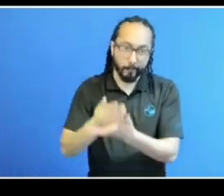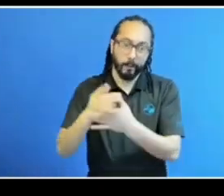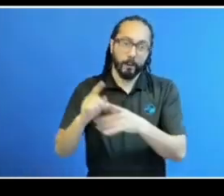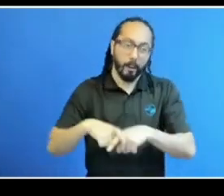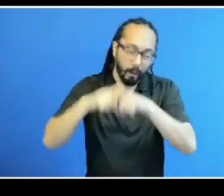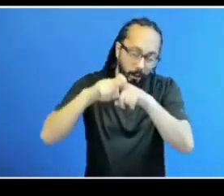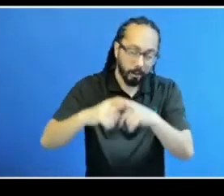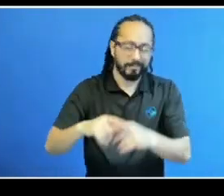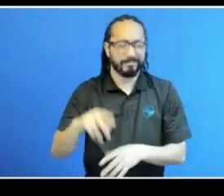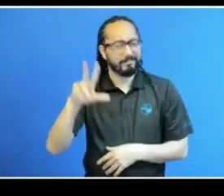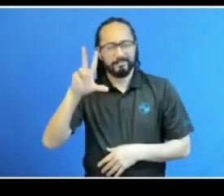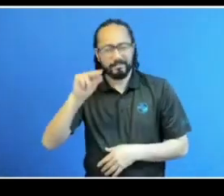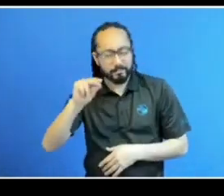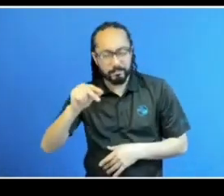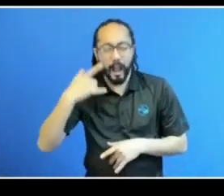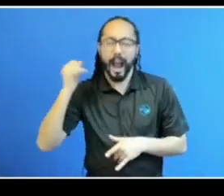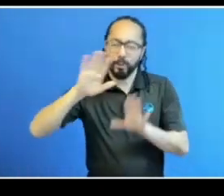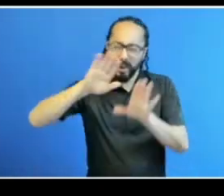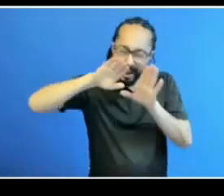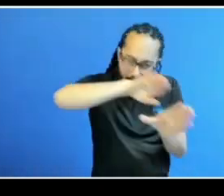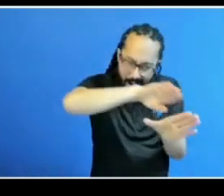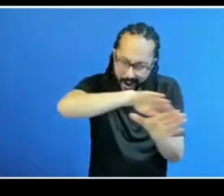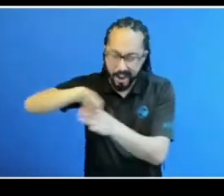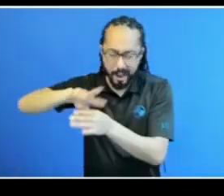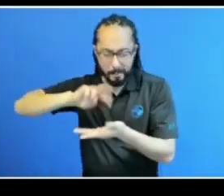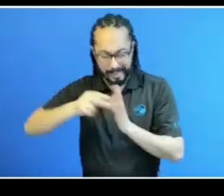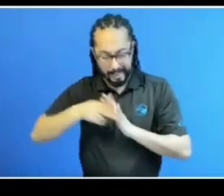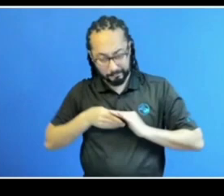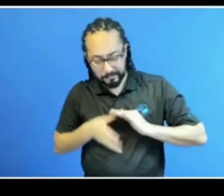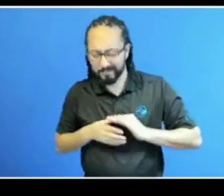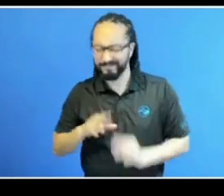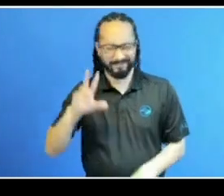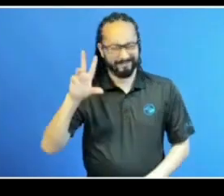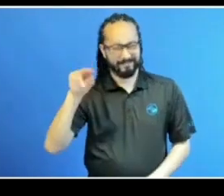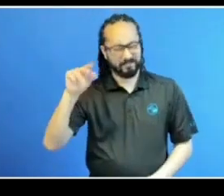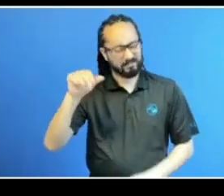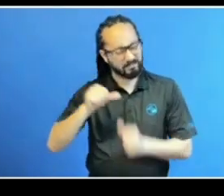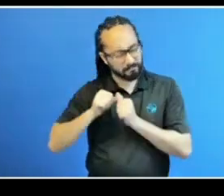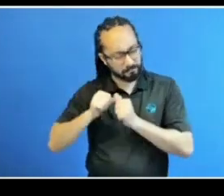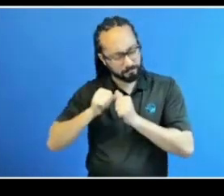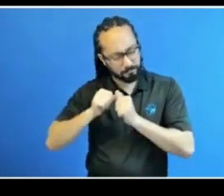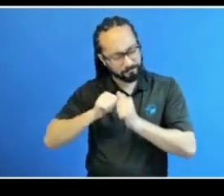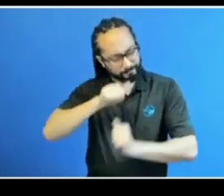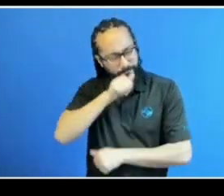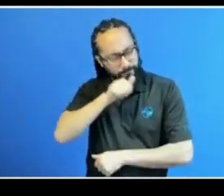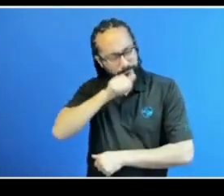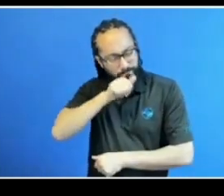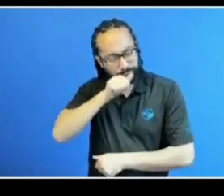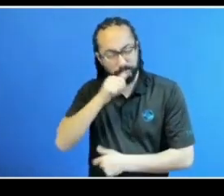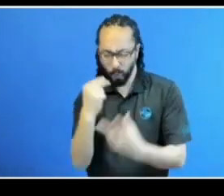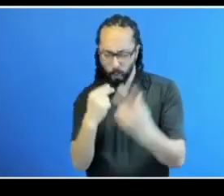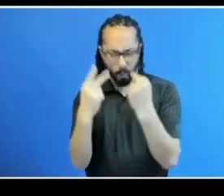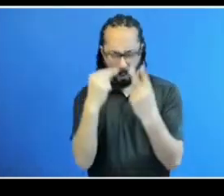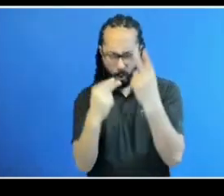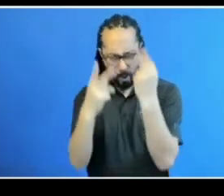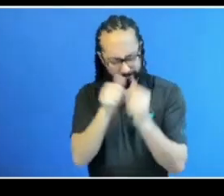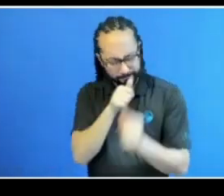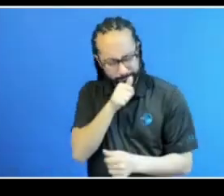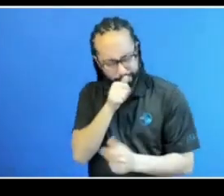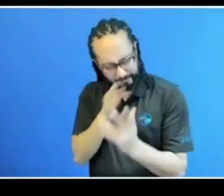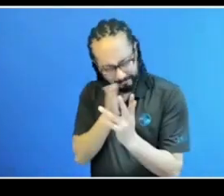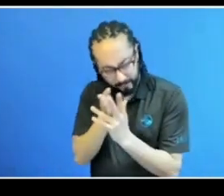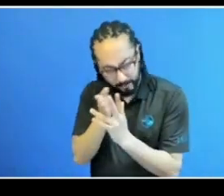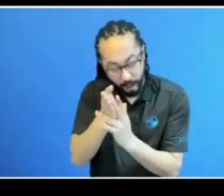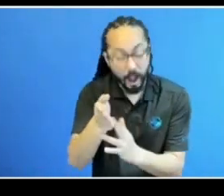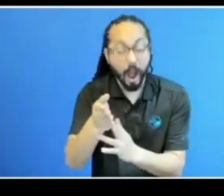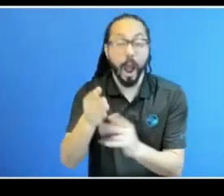define, the value of your business. I've had to keep going in the face of no's, and just keep telling myself, you